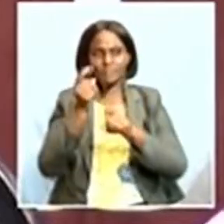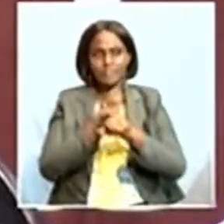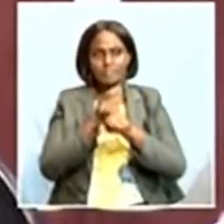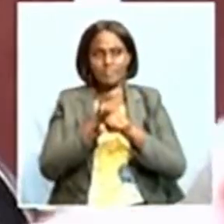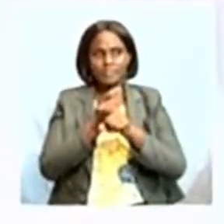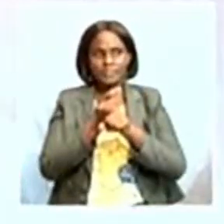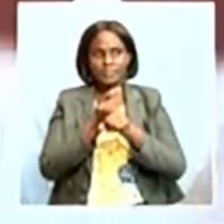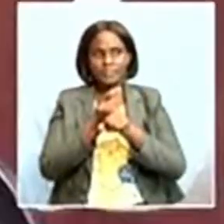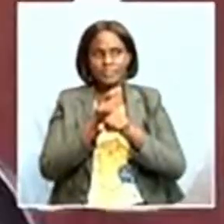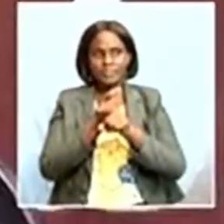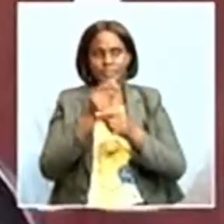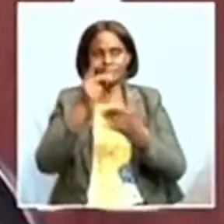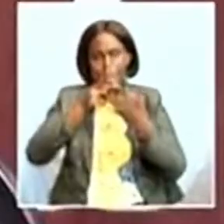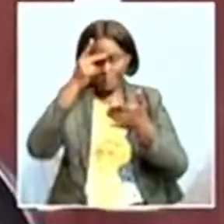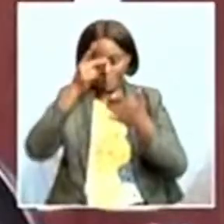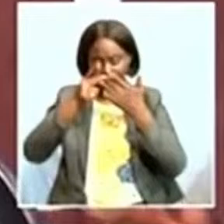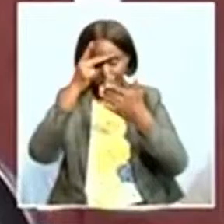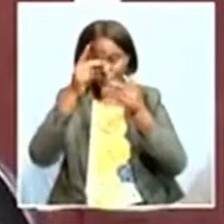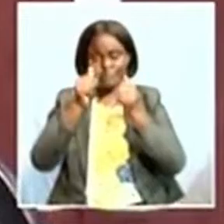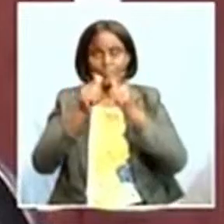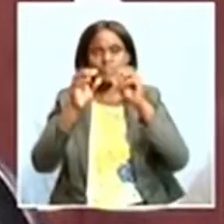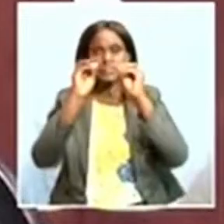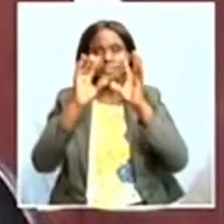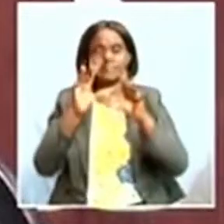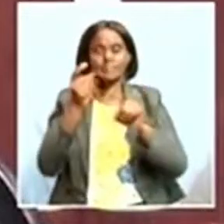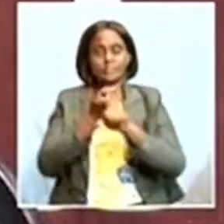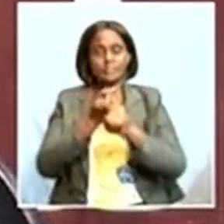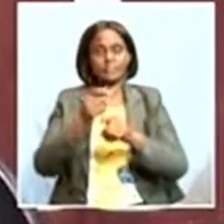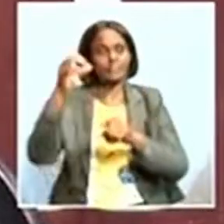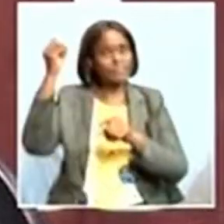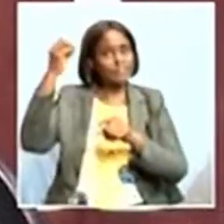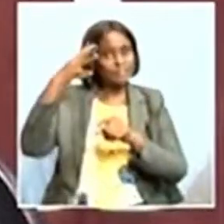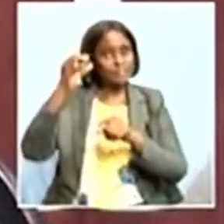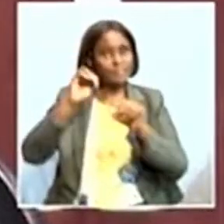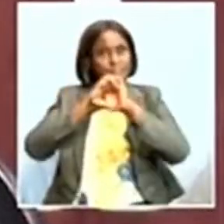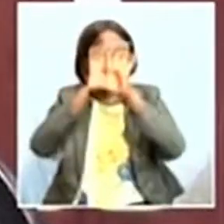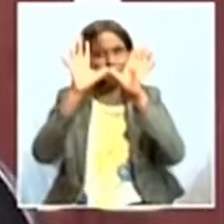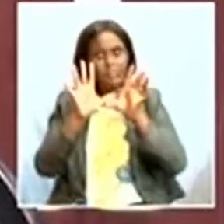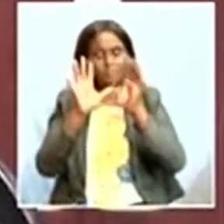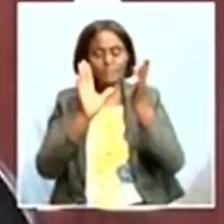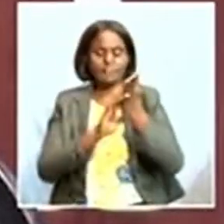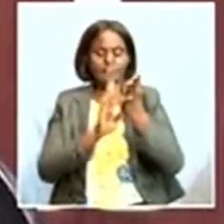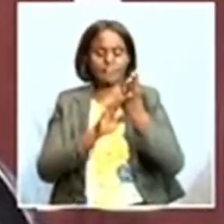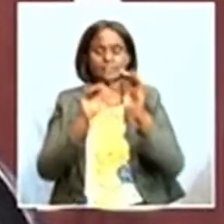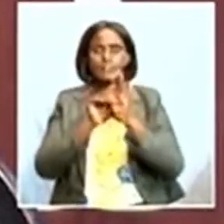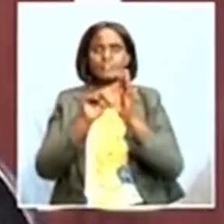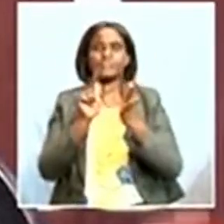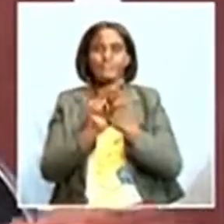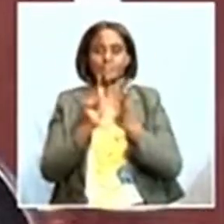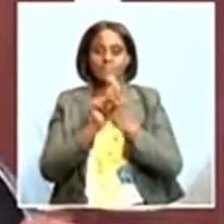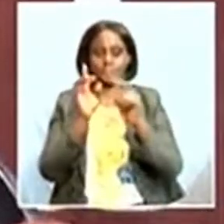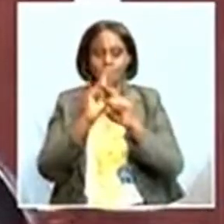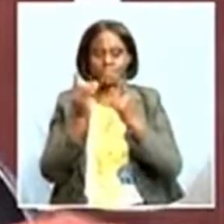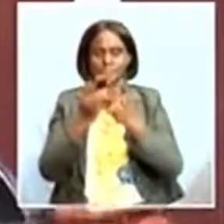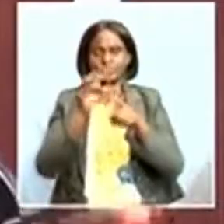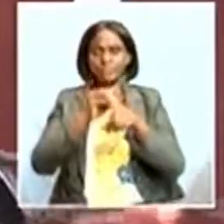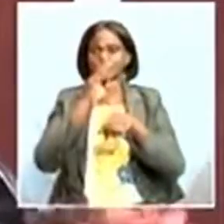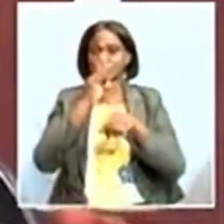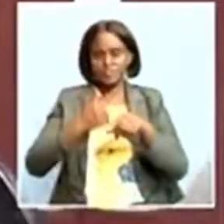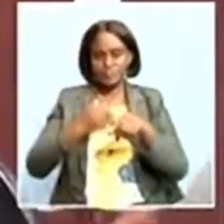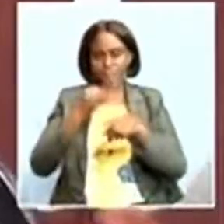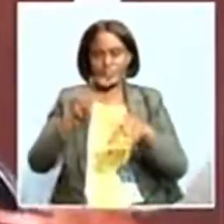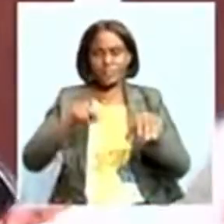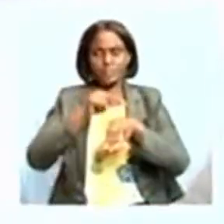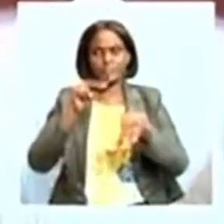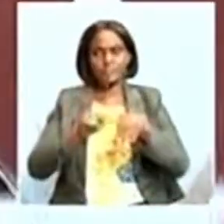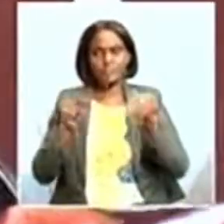visitors and pupils and teachers from Sunshine Academy School in Lusaka. And on behalf of the National Assembly,